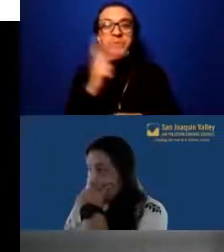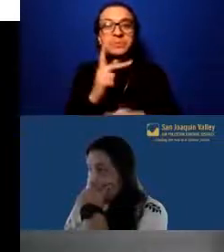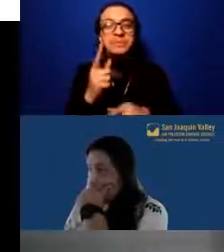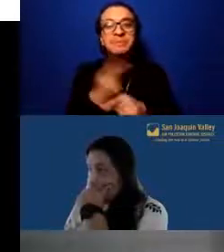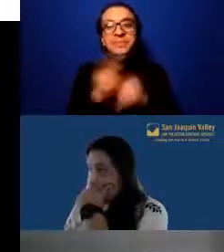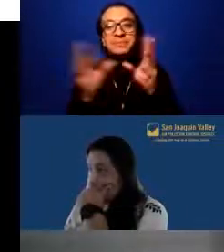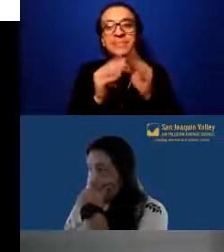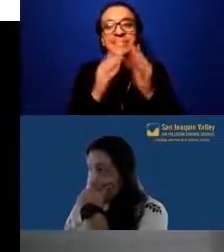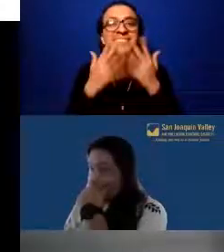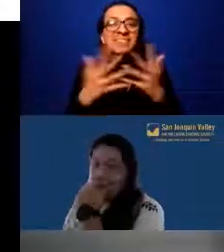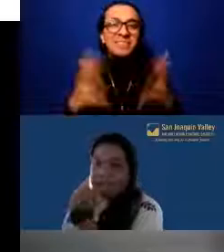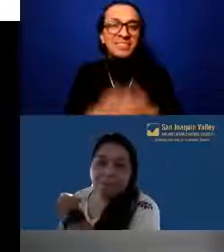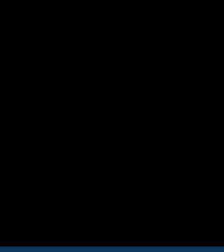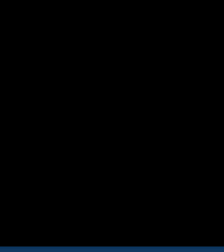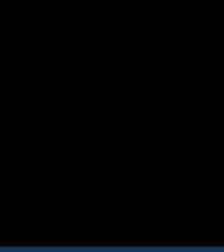you so much.